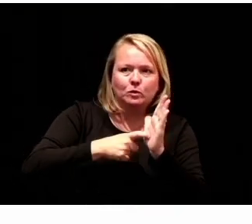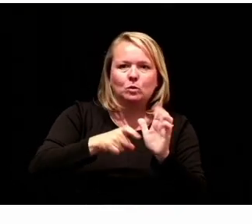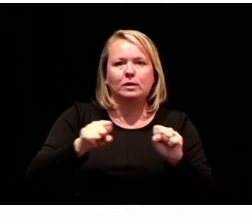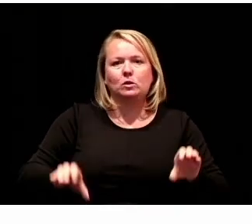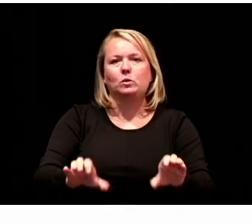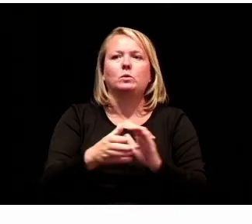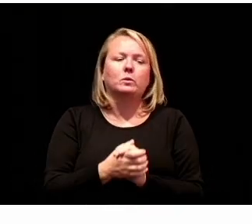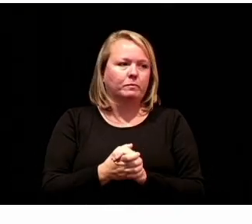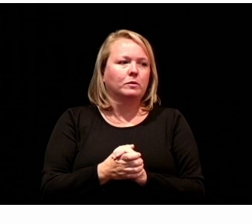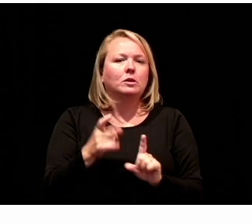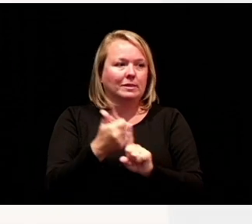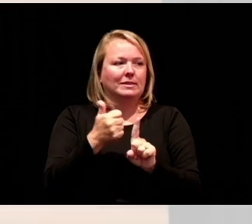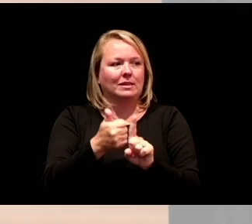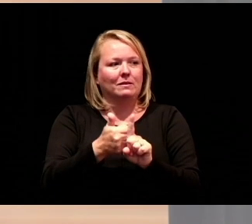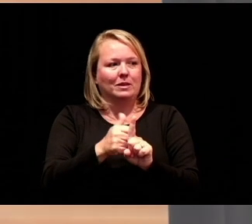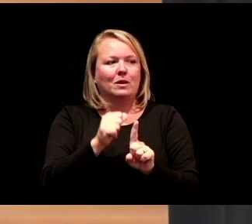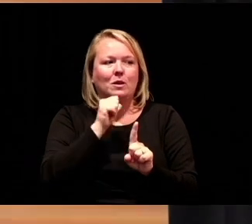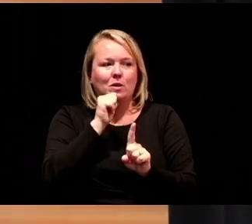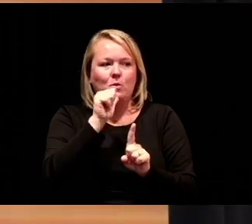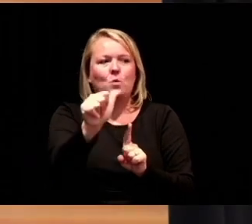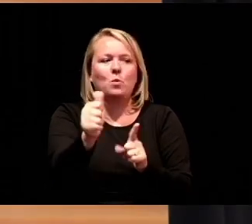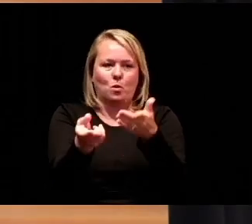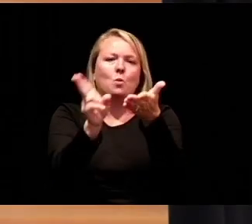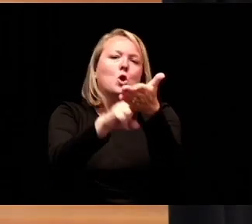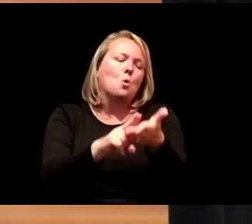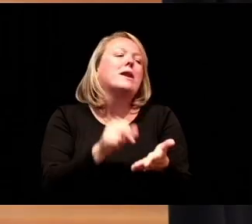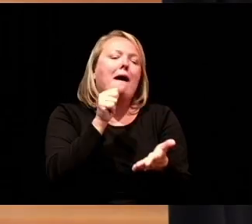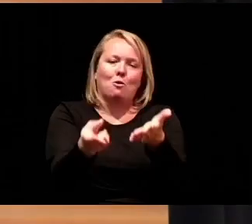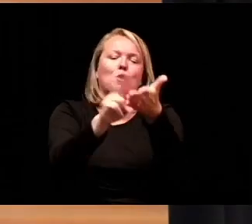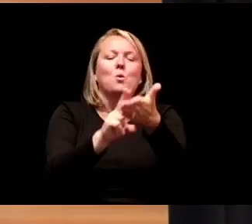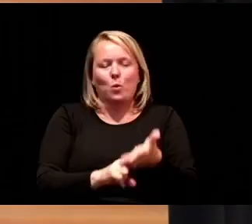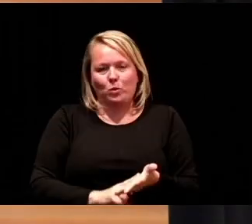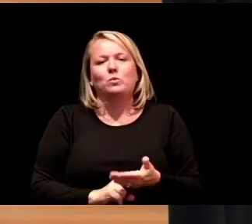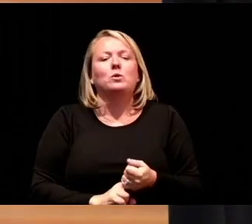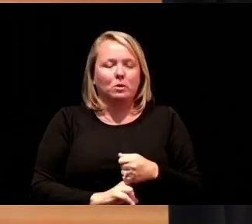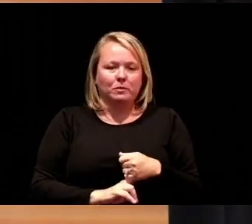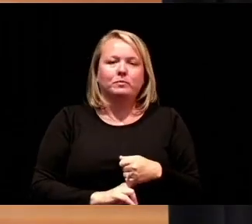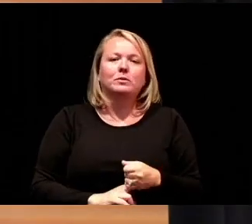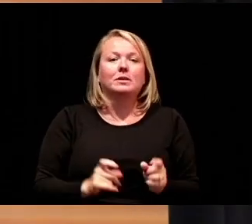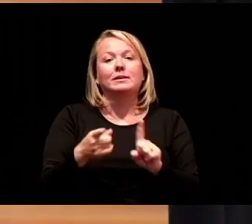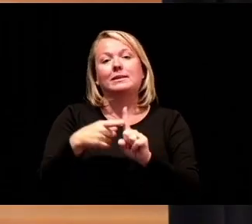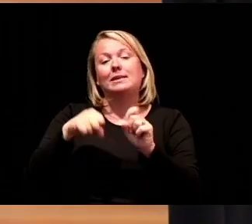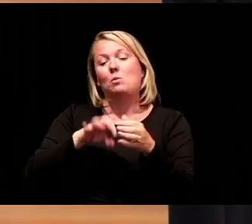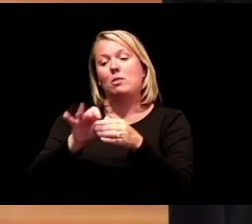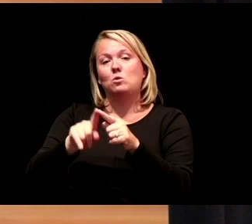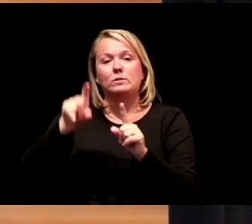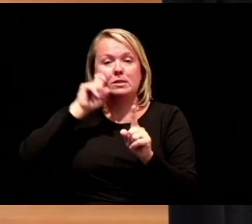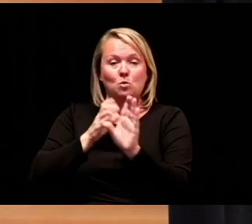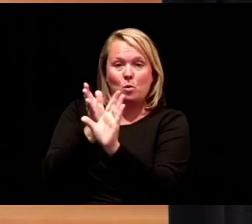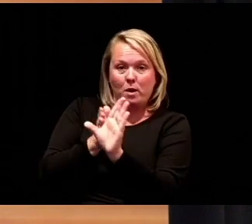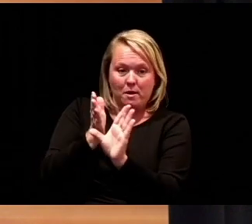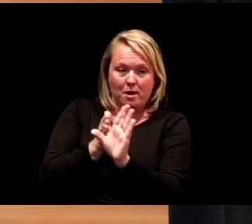accommodation. Oh, I'm going to sell my home. Of course, the guy still hasn't sold the home. It's been a year and a half. And the tenant who had asked for